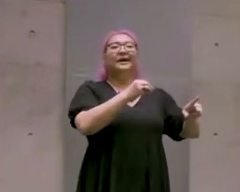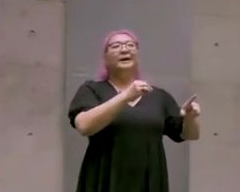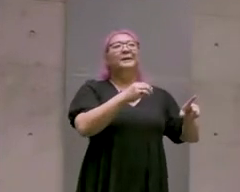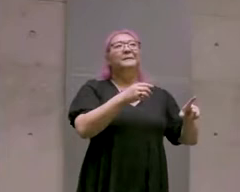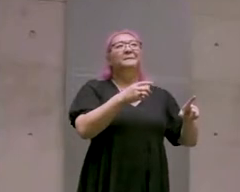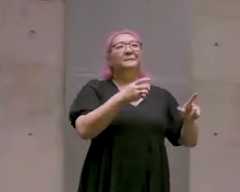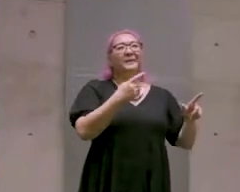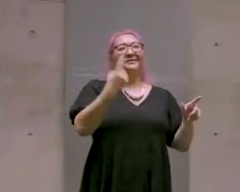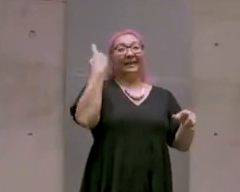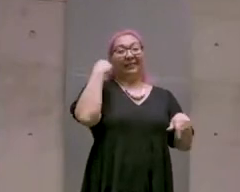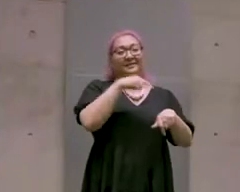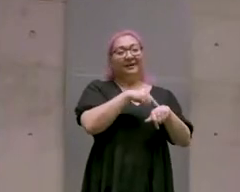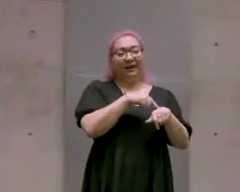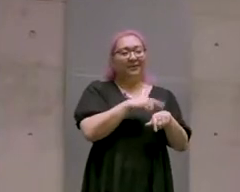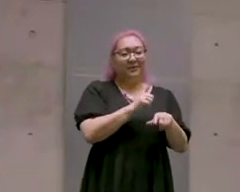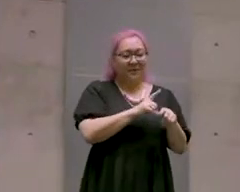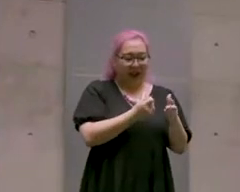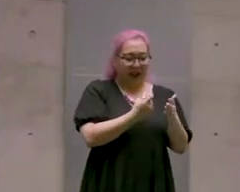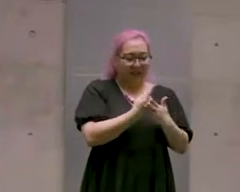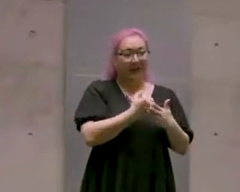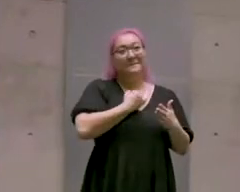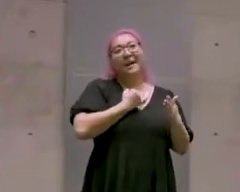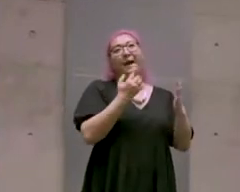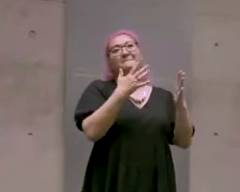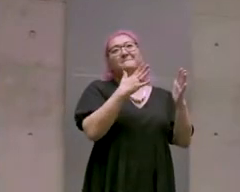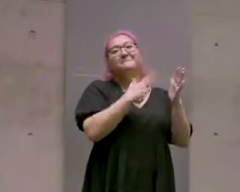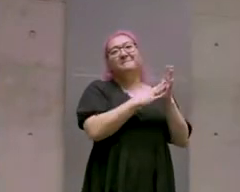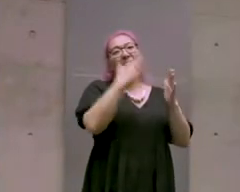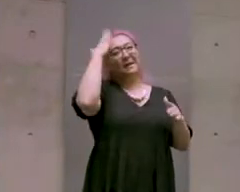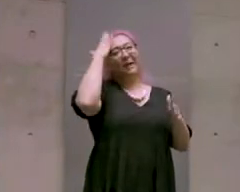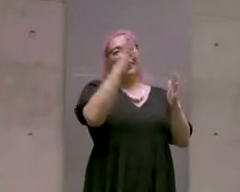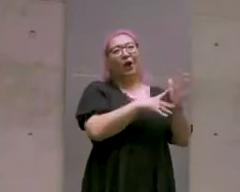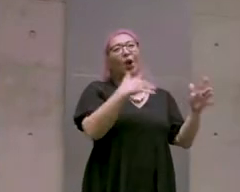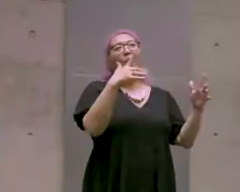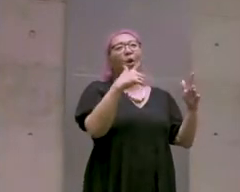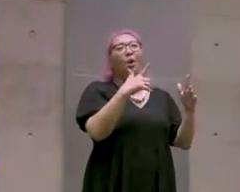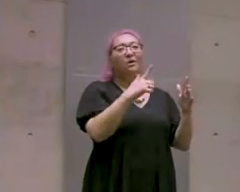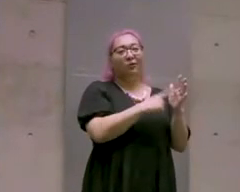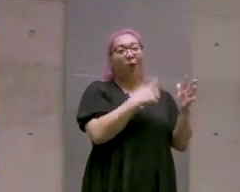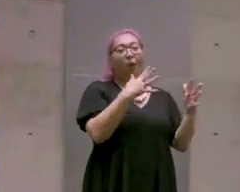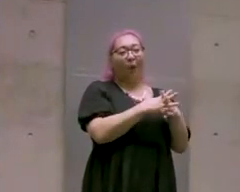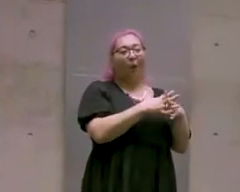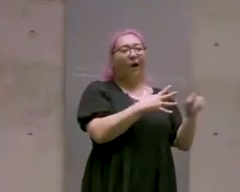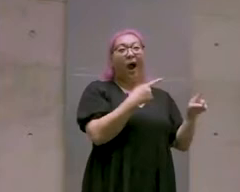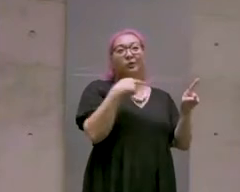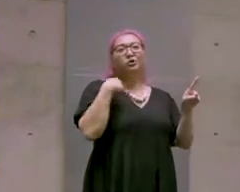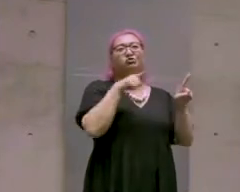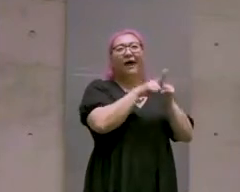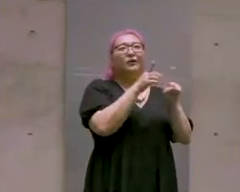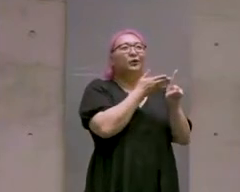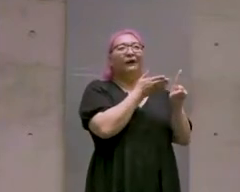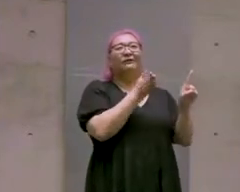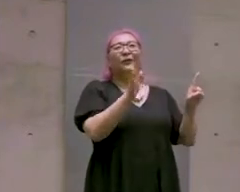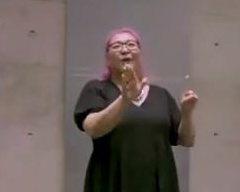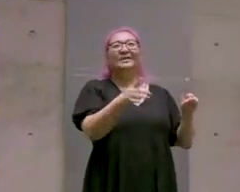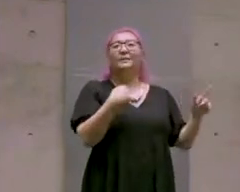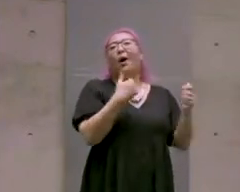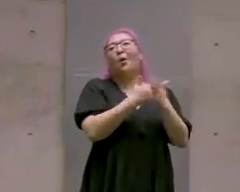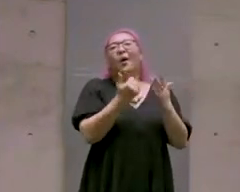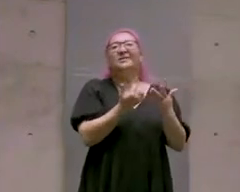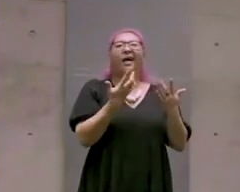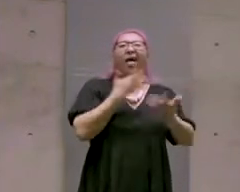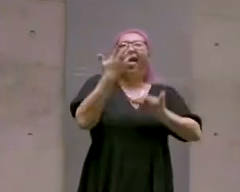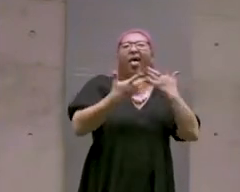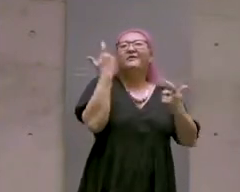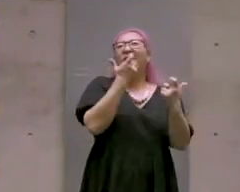mother-in-law at Christmas. And what I didn't realize is she secretly watches and listens to a lot of stuff I do in public and was kind of so